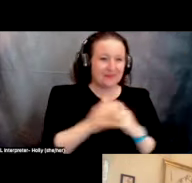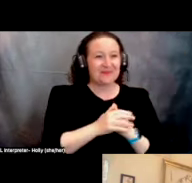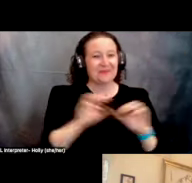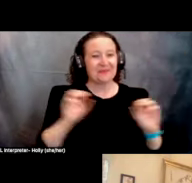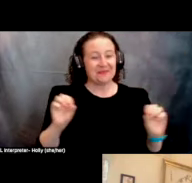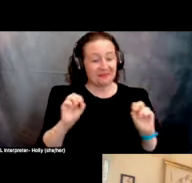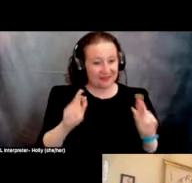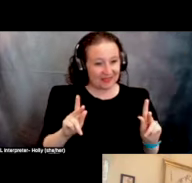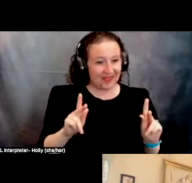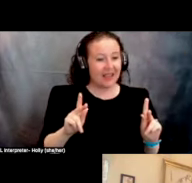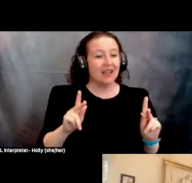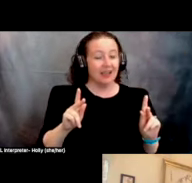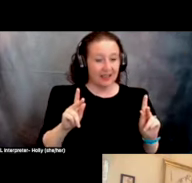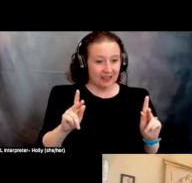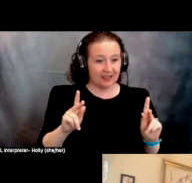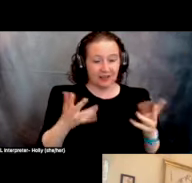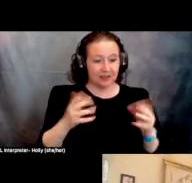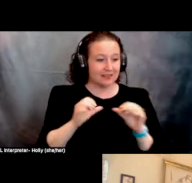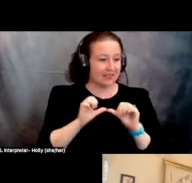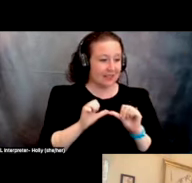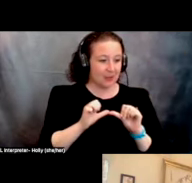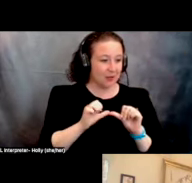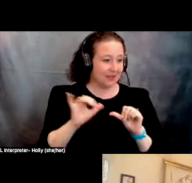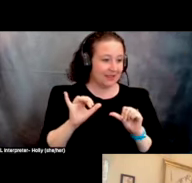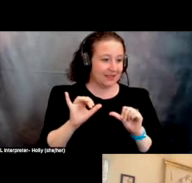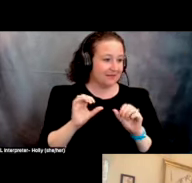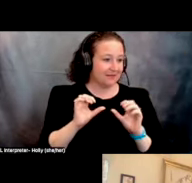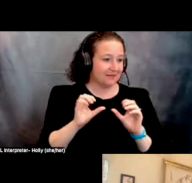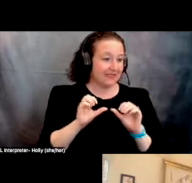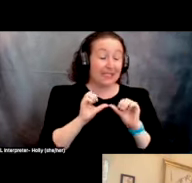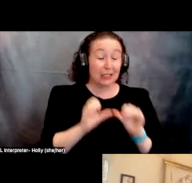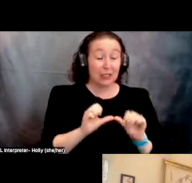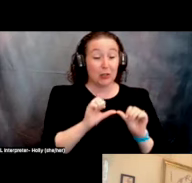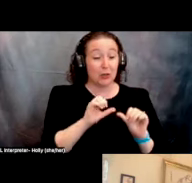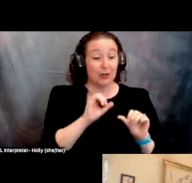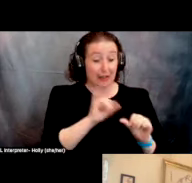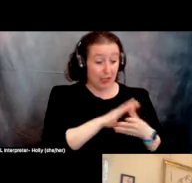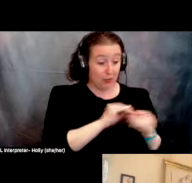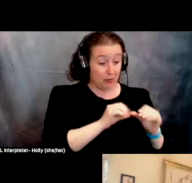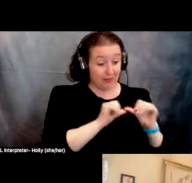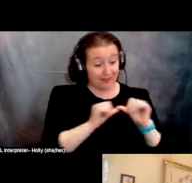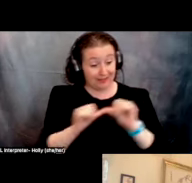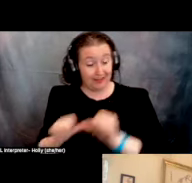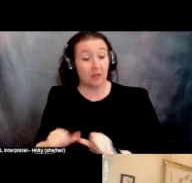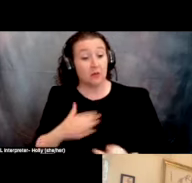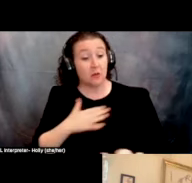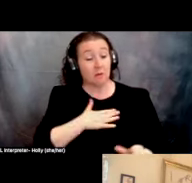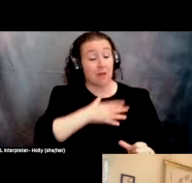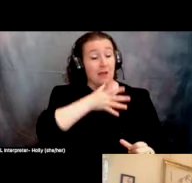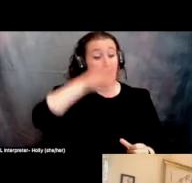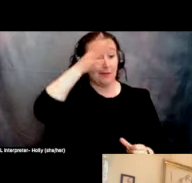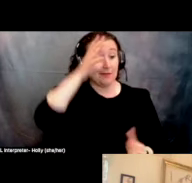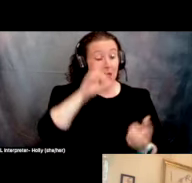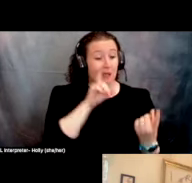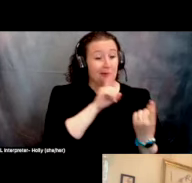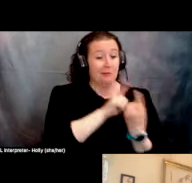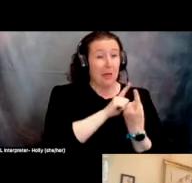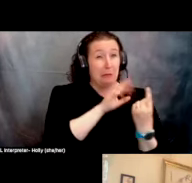And so just continue. It's like a continuation of the story because my parents met like